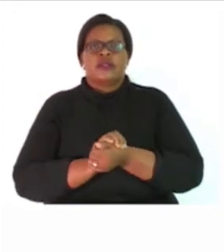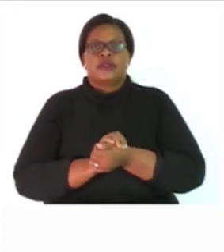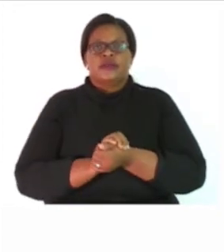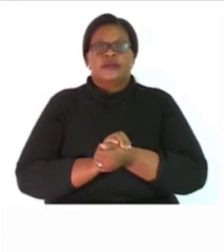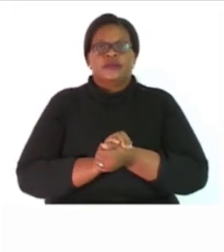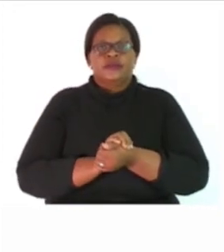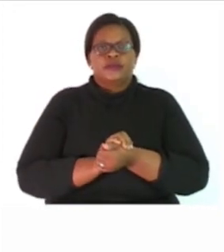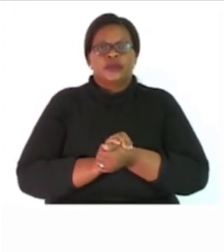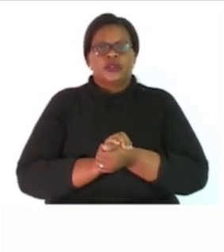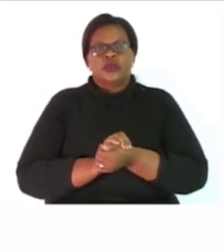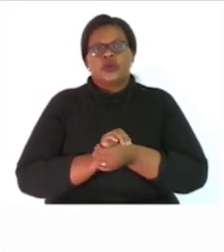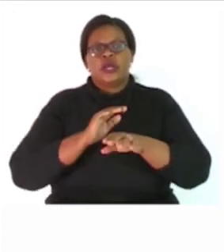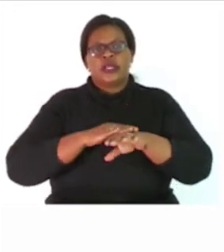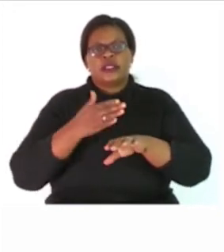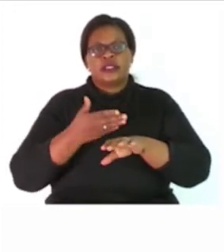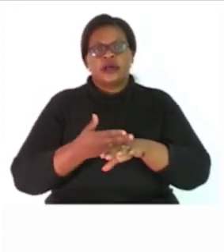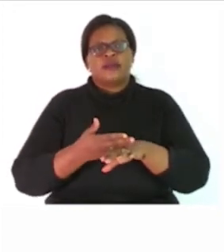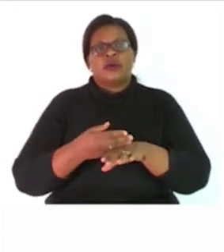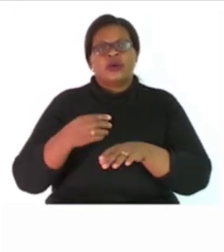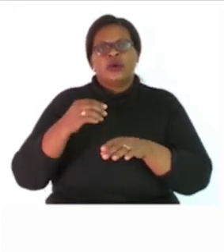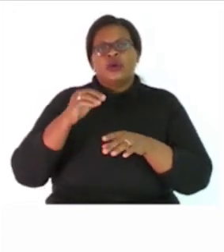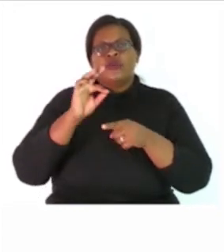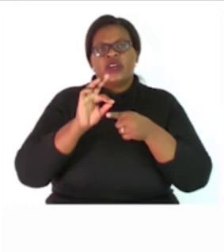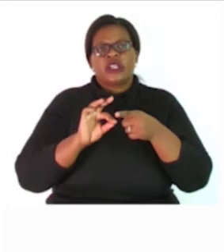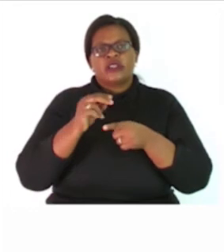example, the factors of 24 are